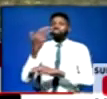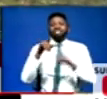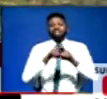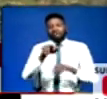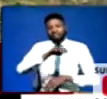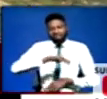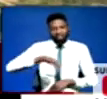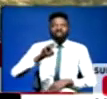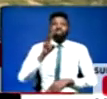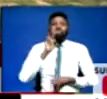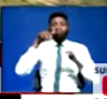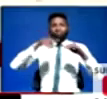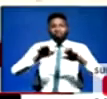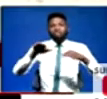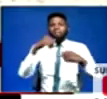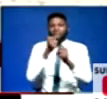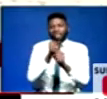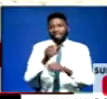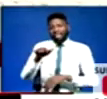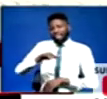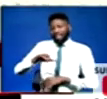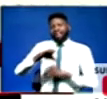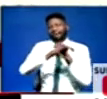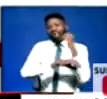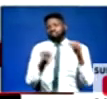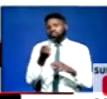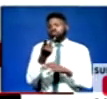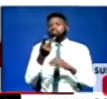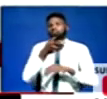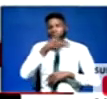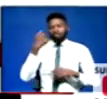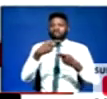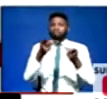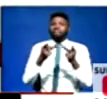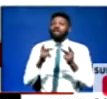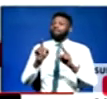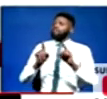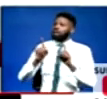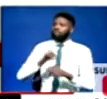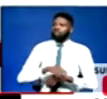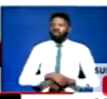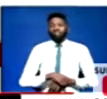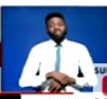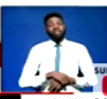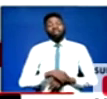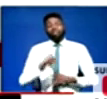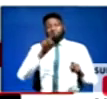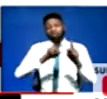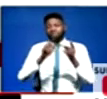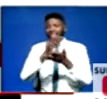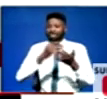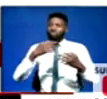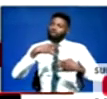tourist sites in the two neighboring nations ideal for travel. These people, some of them are retirees who have come to